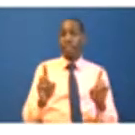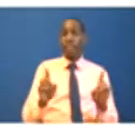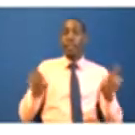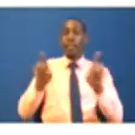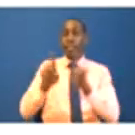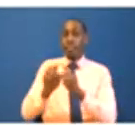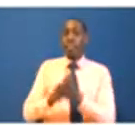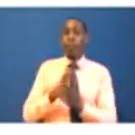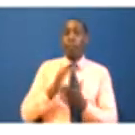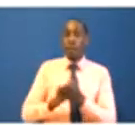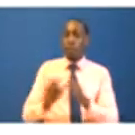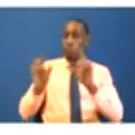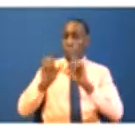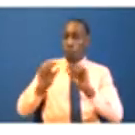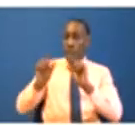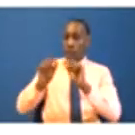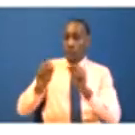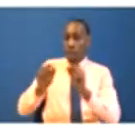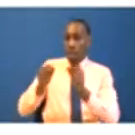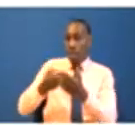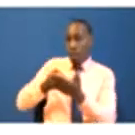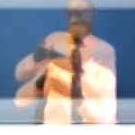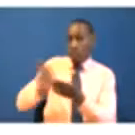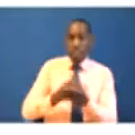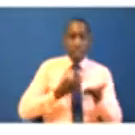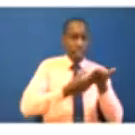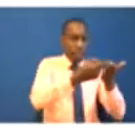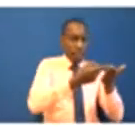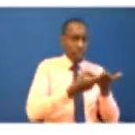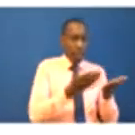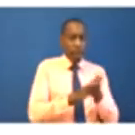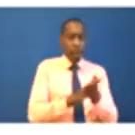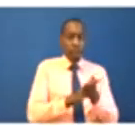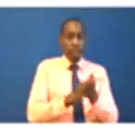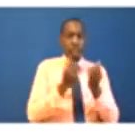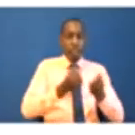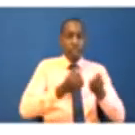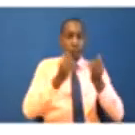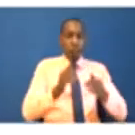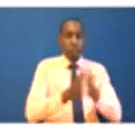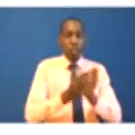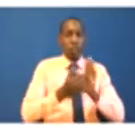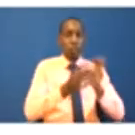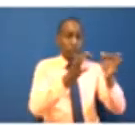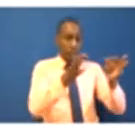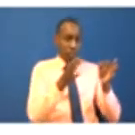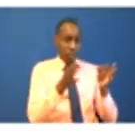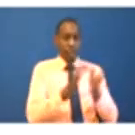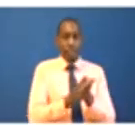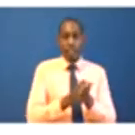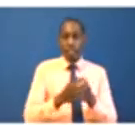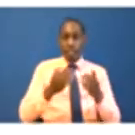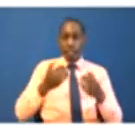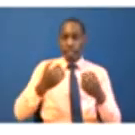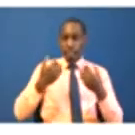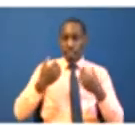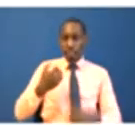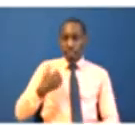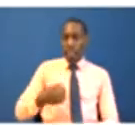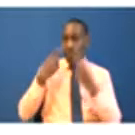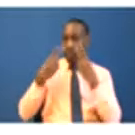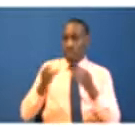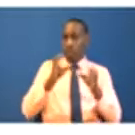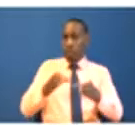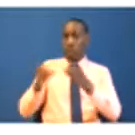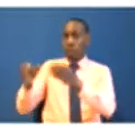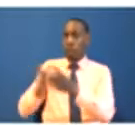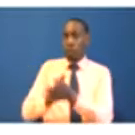me also be very honest such a debate is a really really powerful platform for accountability i have seen communities around